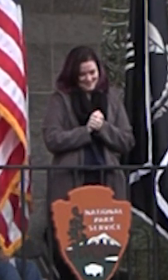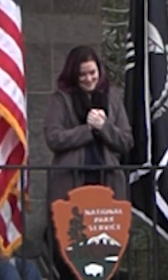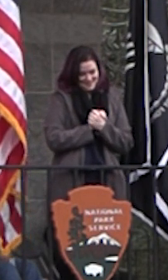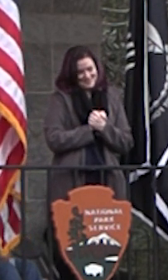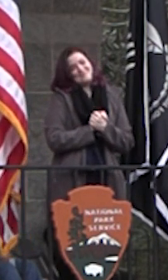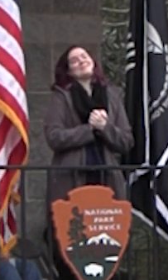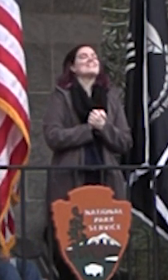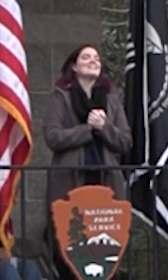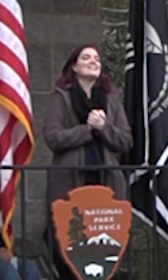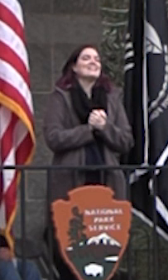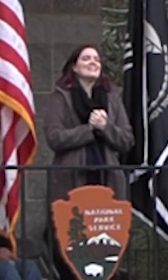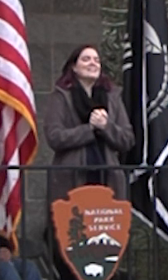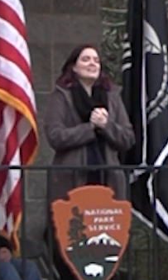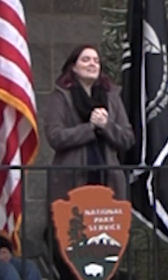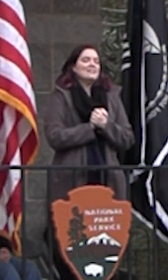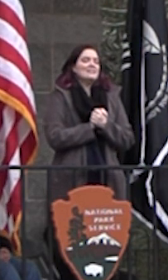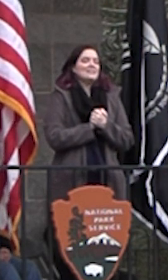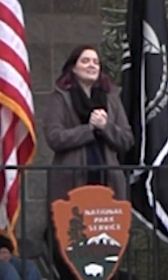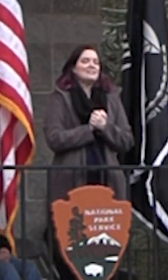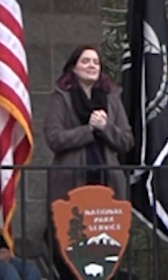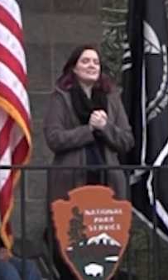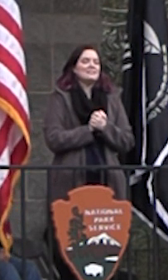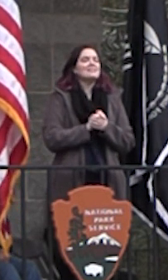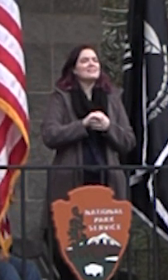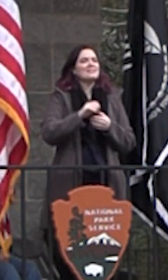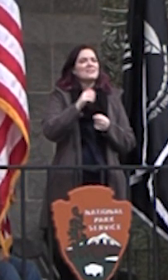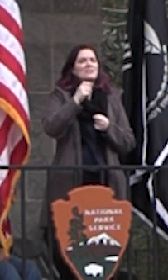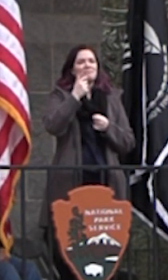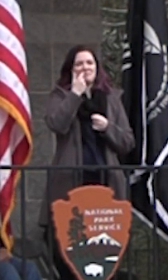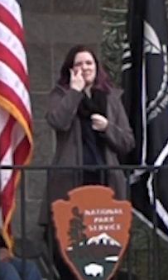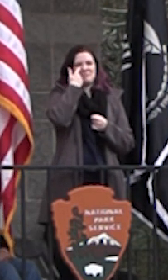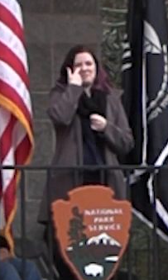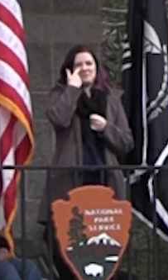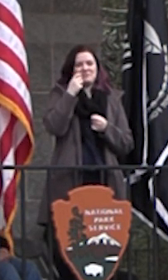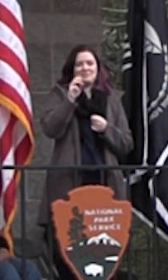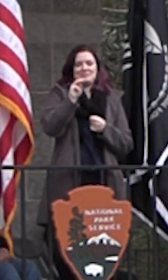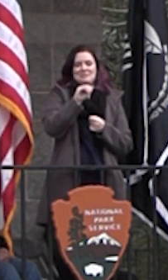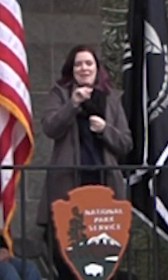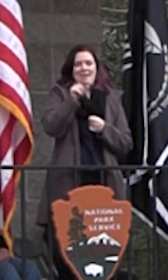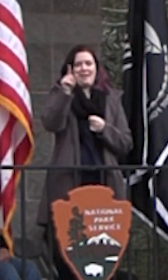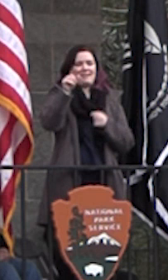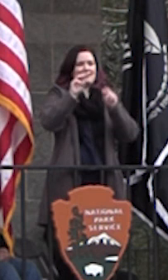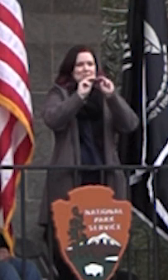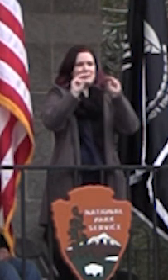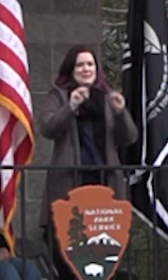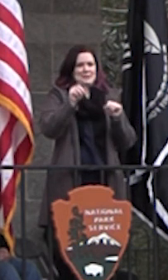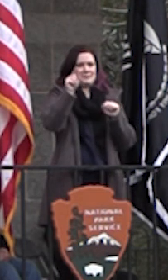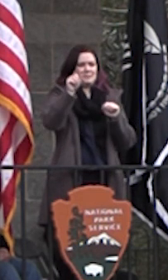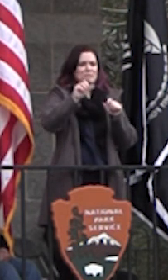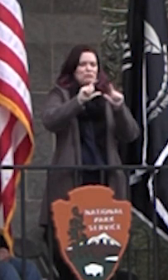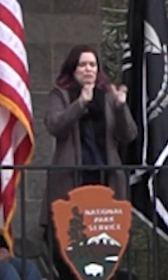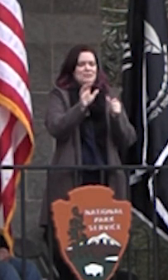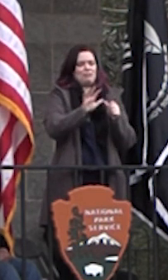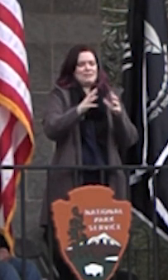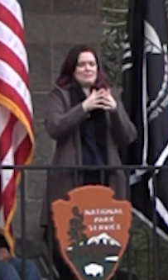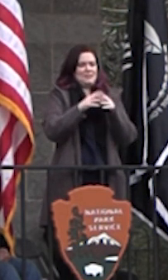We were just recently in Maine. I want to share a statement that I read there in the Wreaths Across America Museum. And it reads